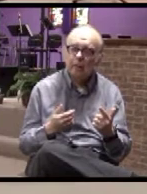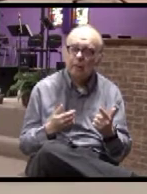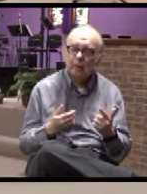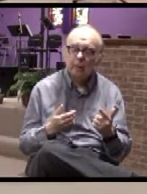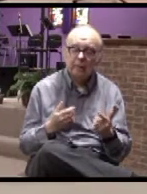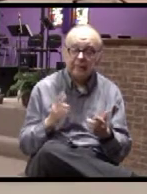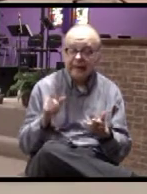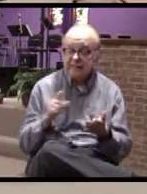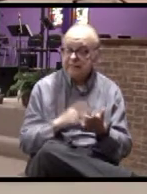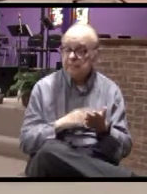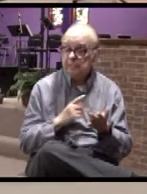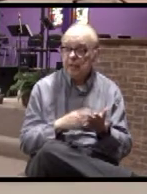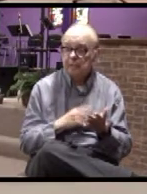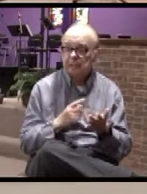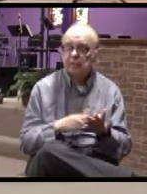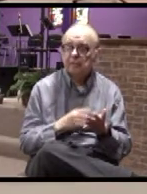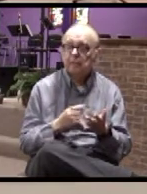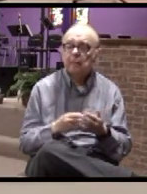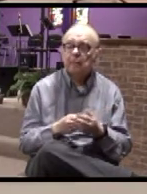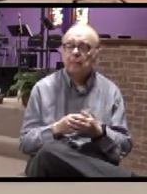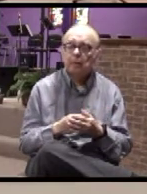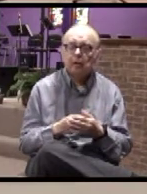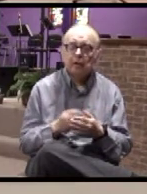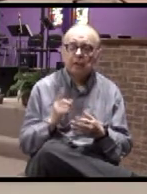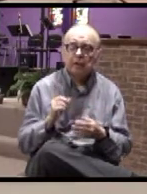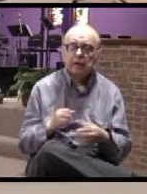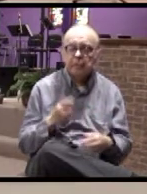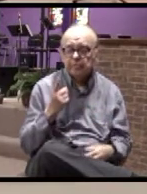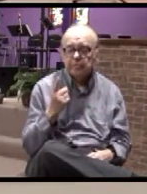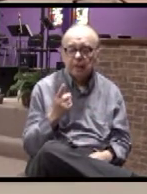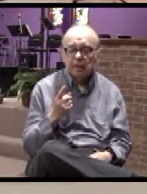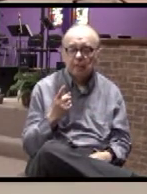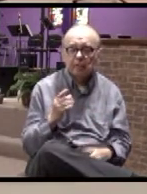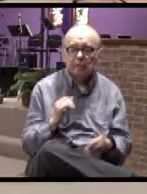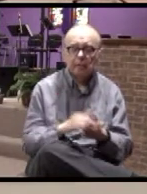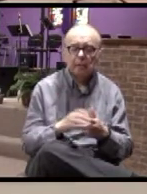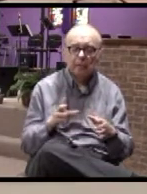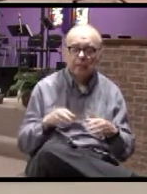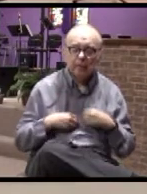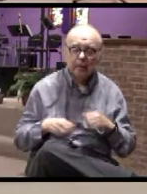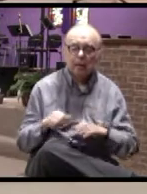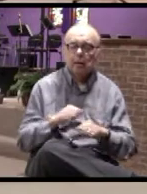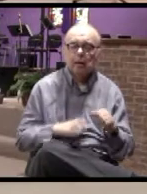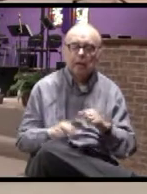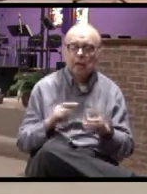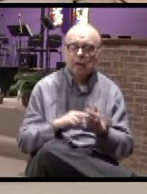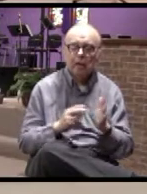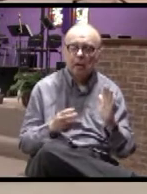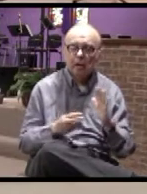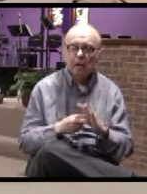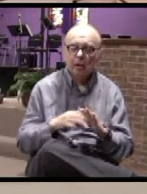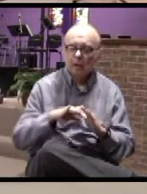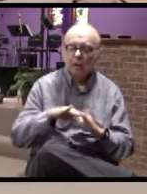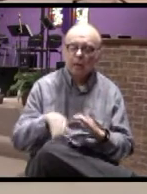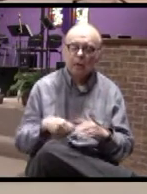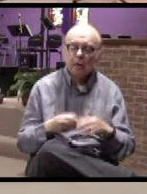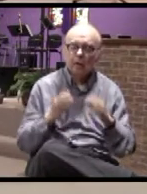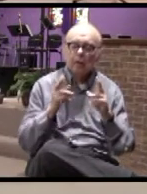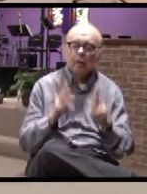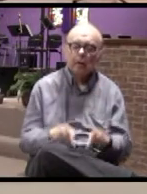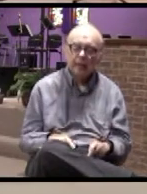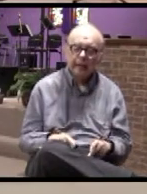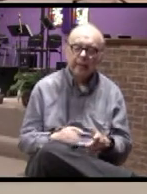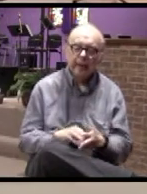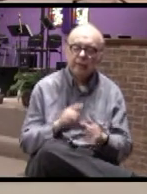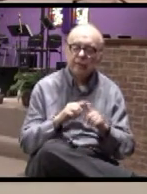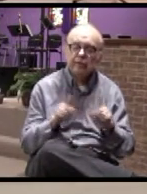And sometimes we need to understand that accept one another means to welcome someone who is